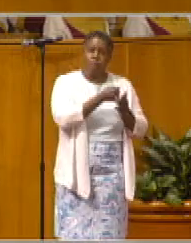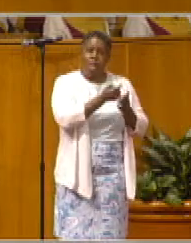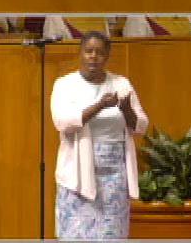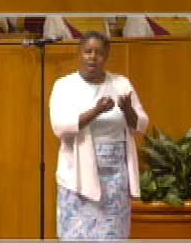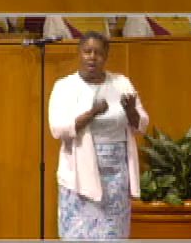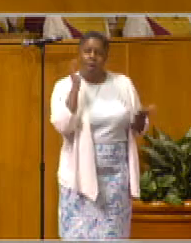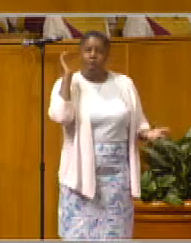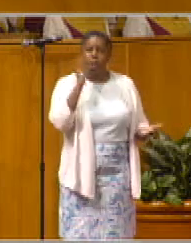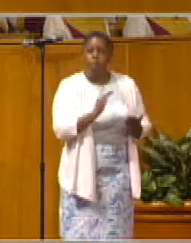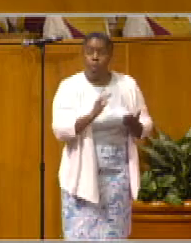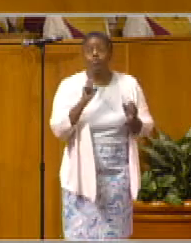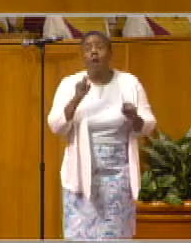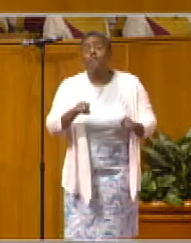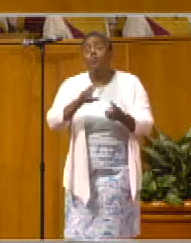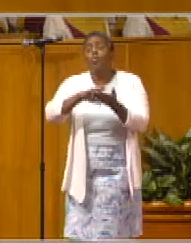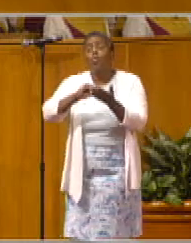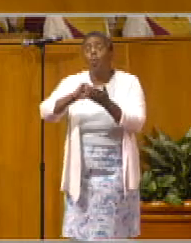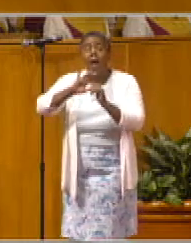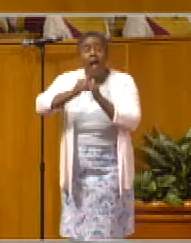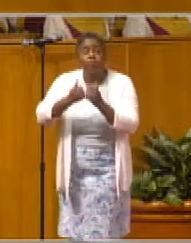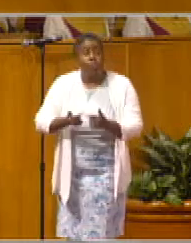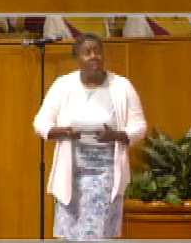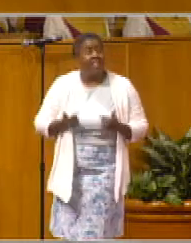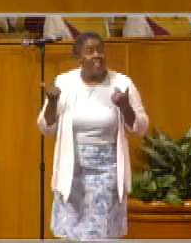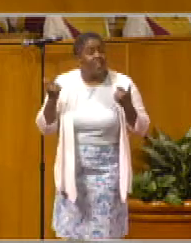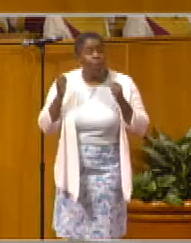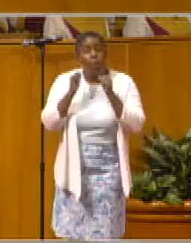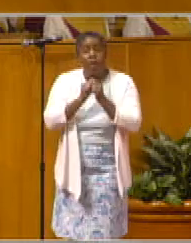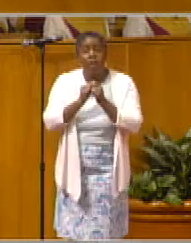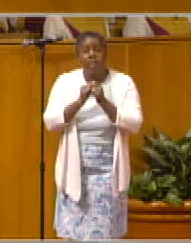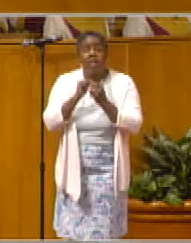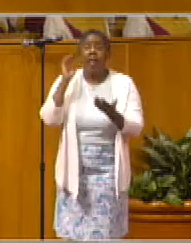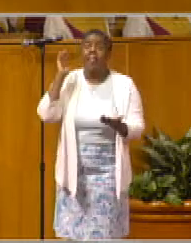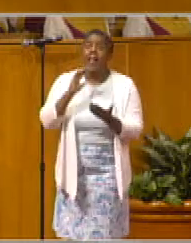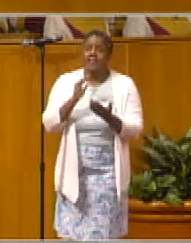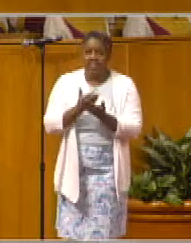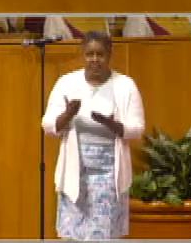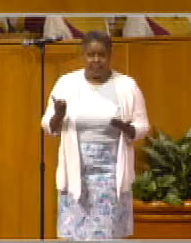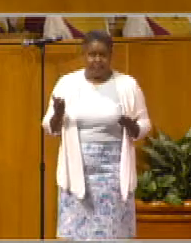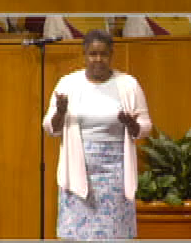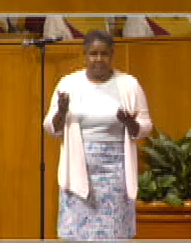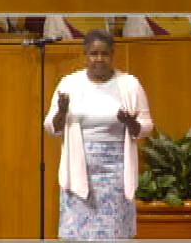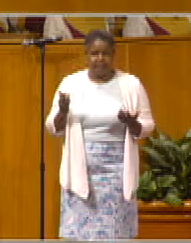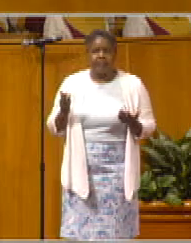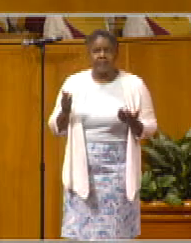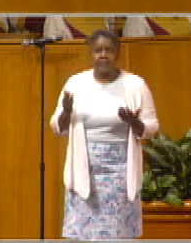You've got to learn to live on less.